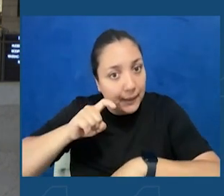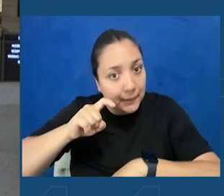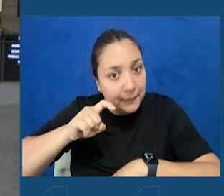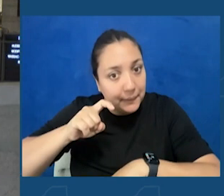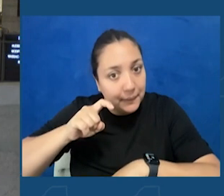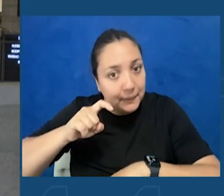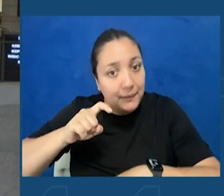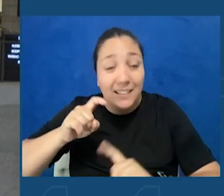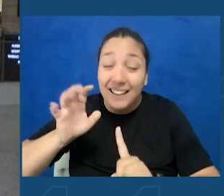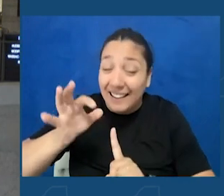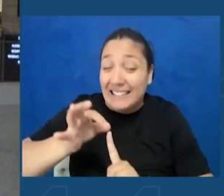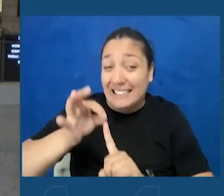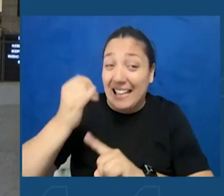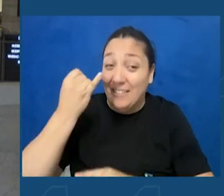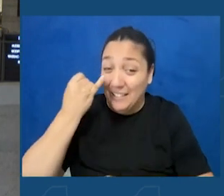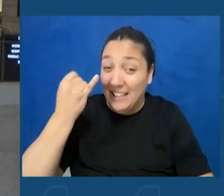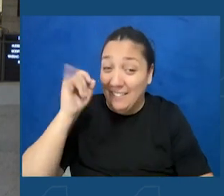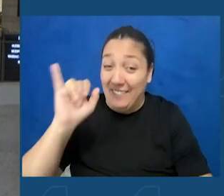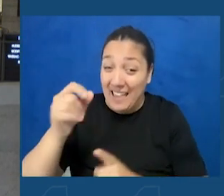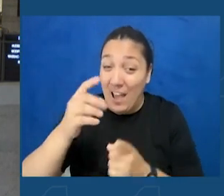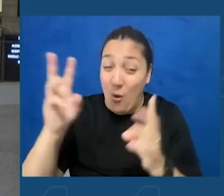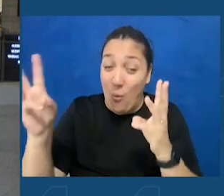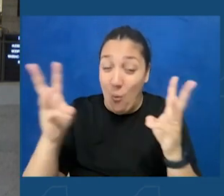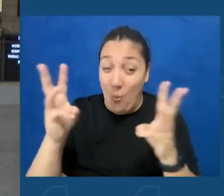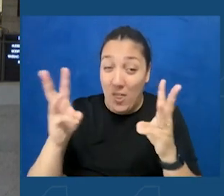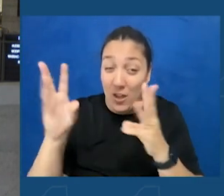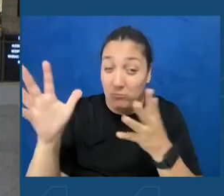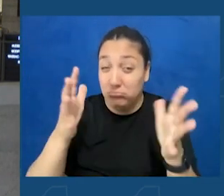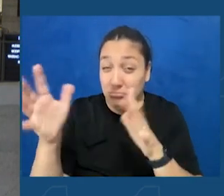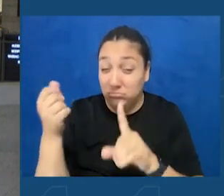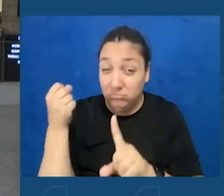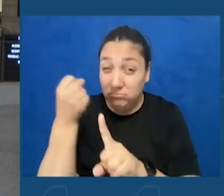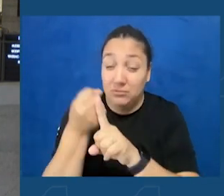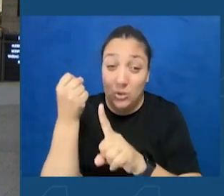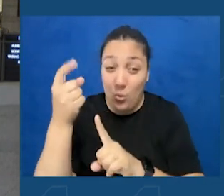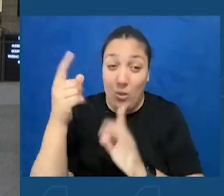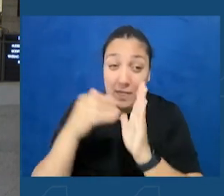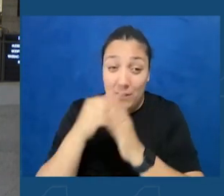event. So I want to commend you once again for doing what we have all